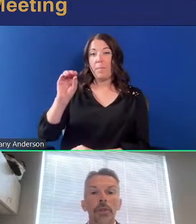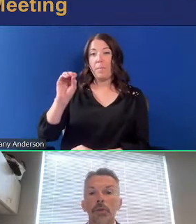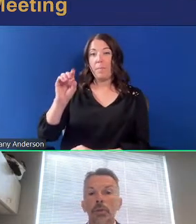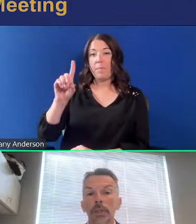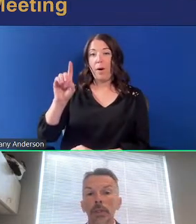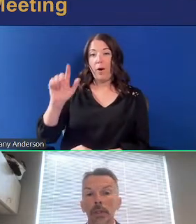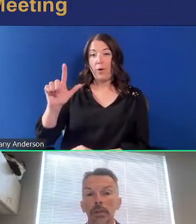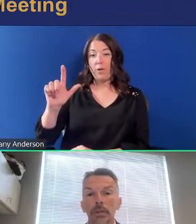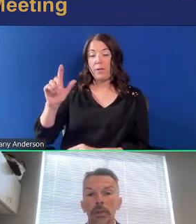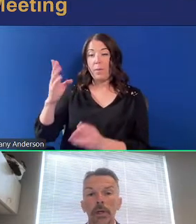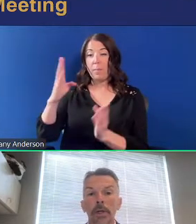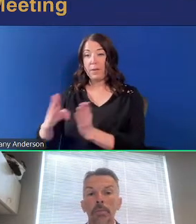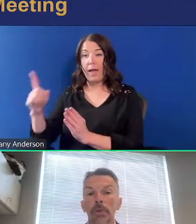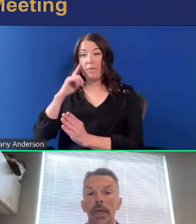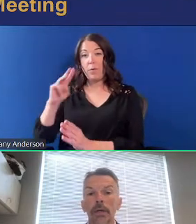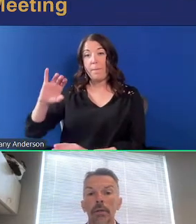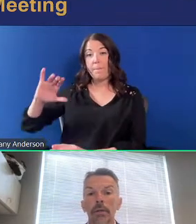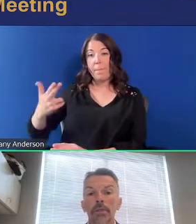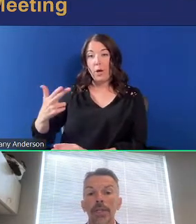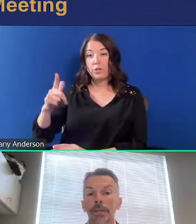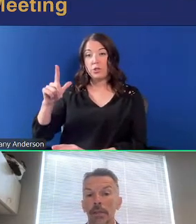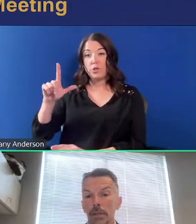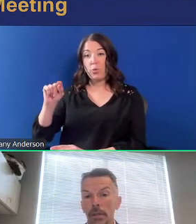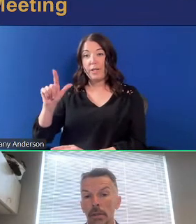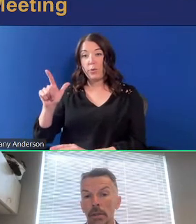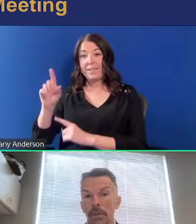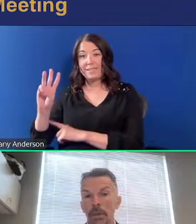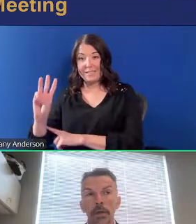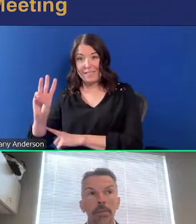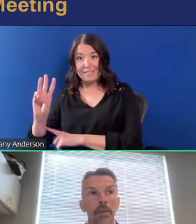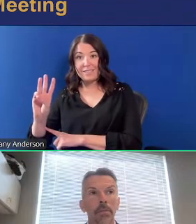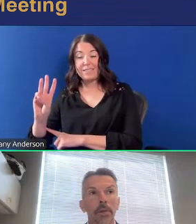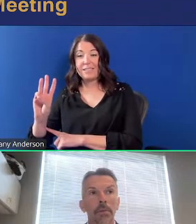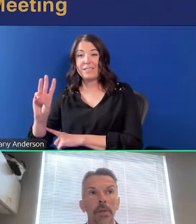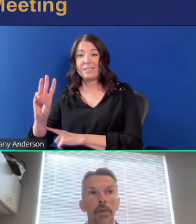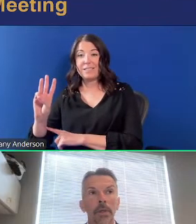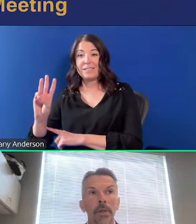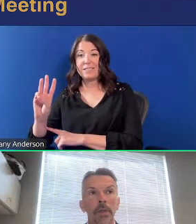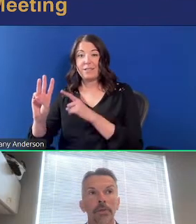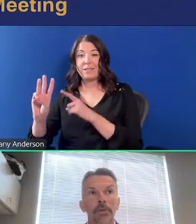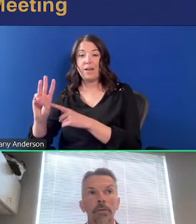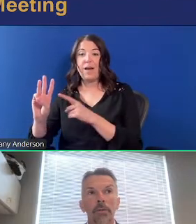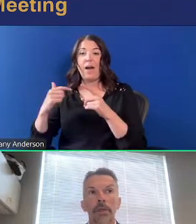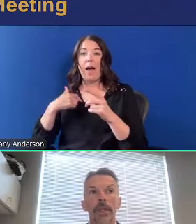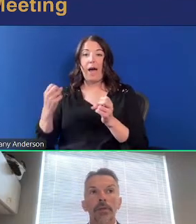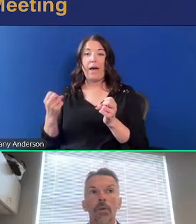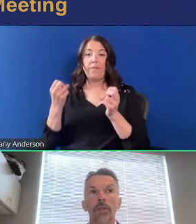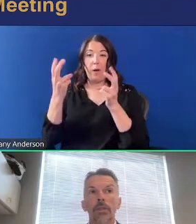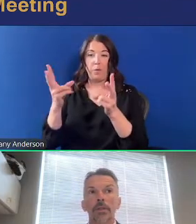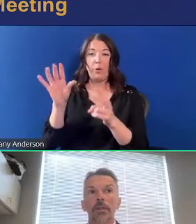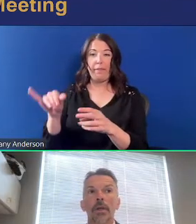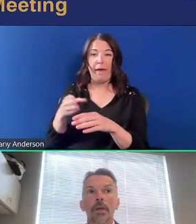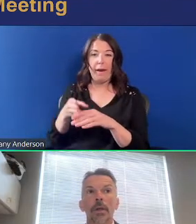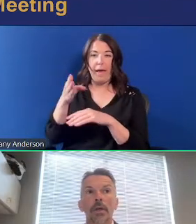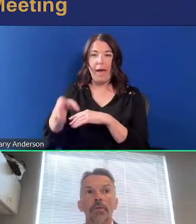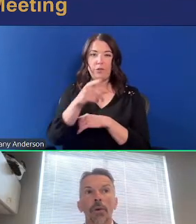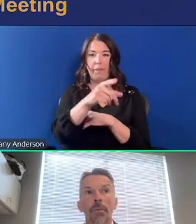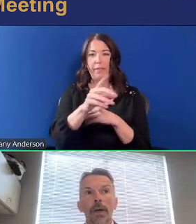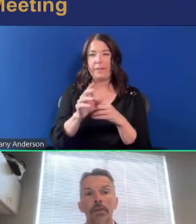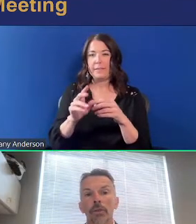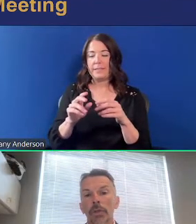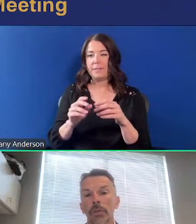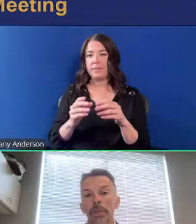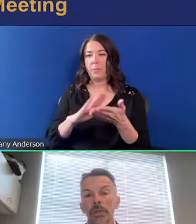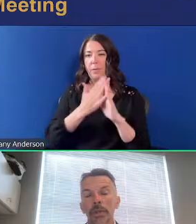March 2026. I uploaded that since this item became public, and also the frequently asked questions